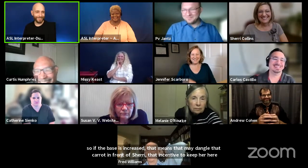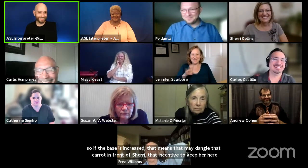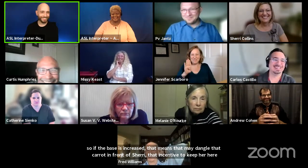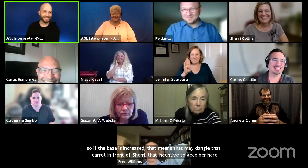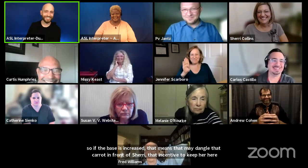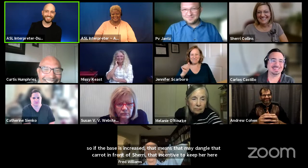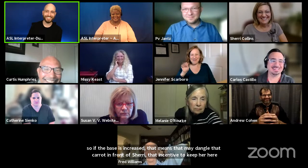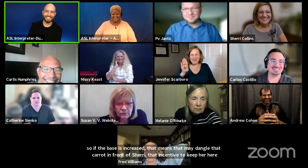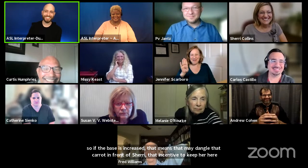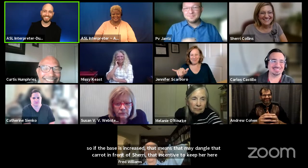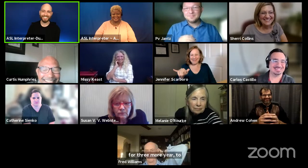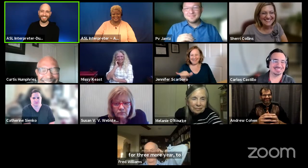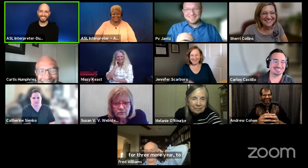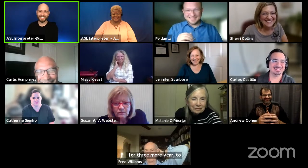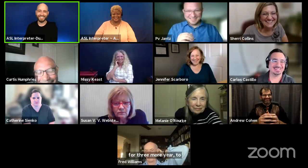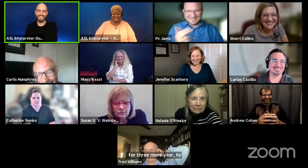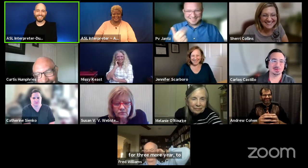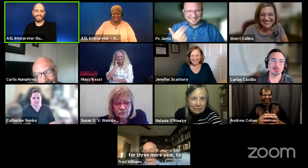still young.